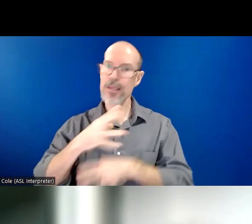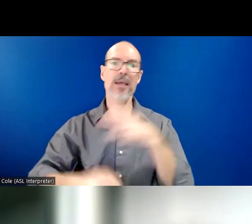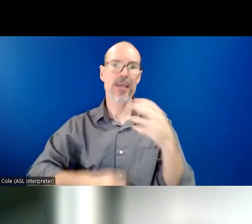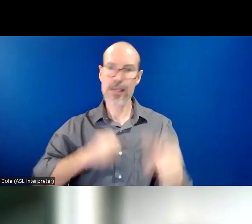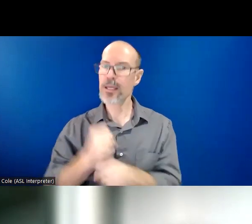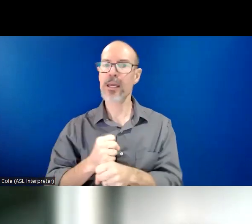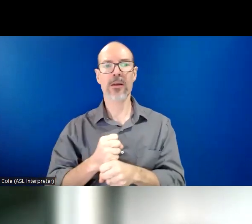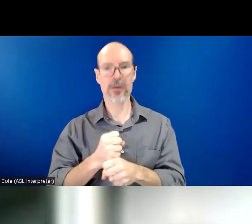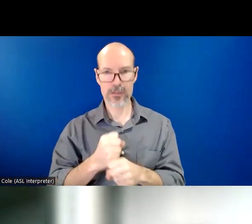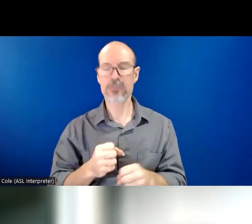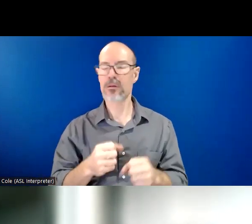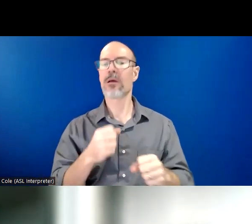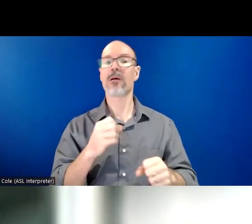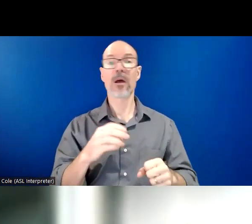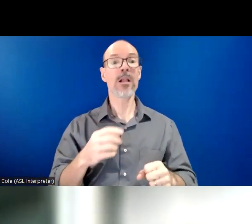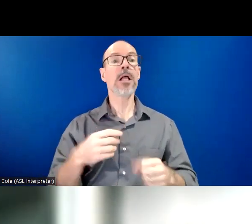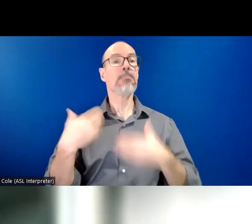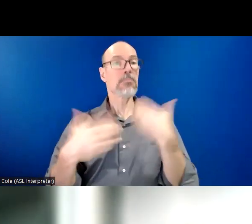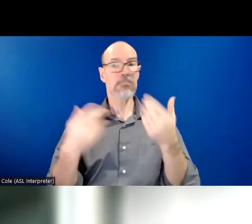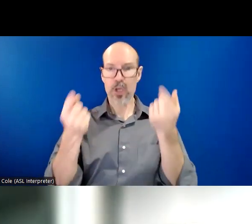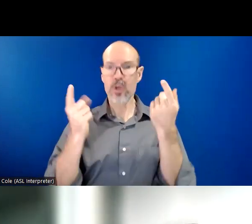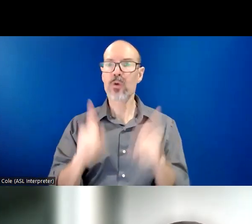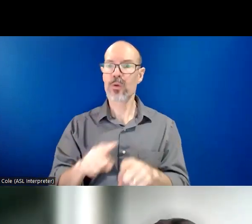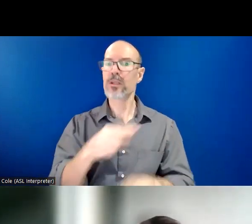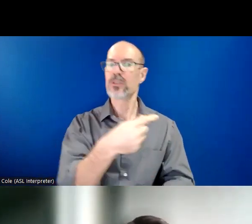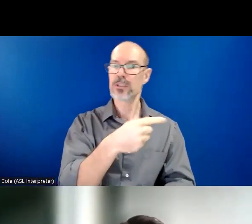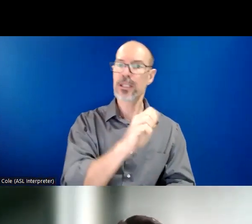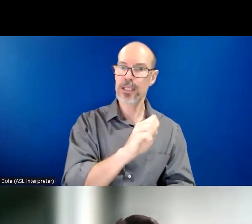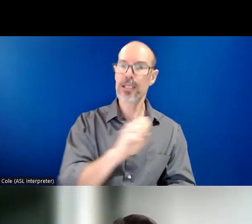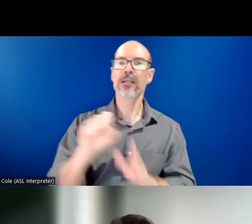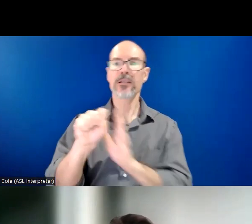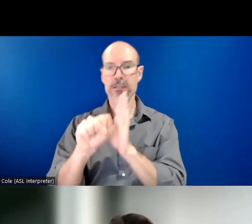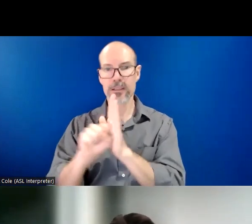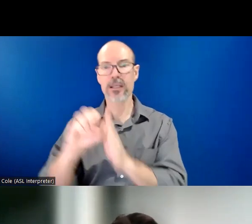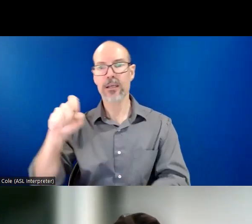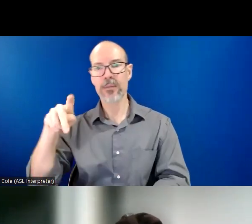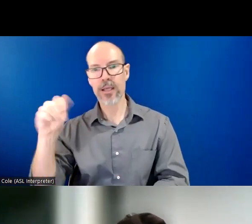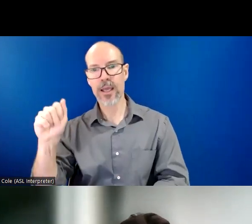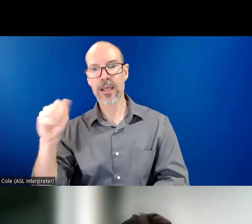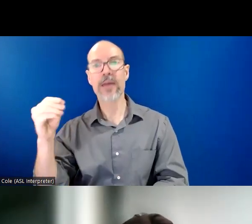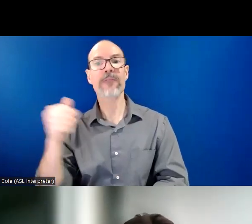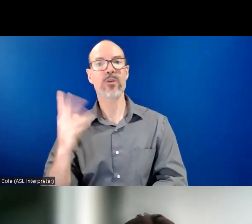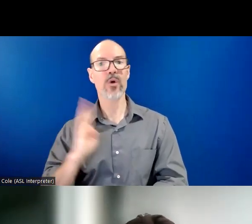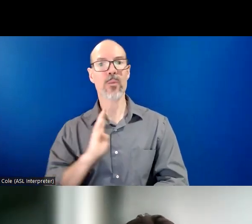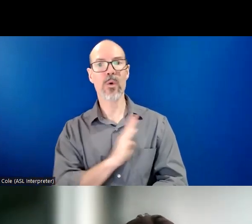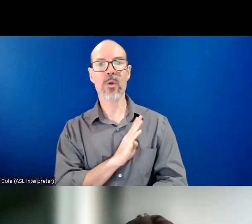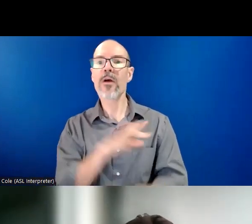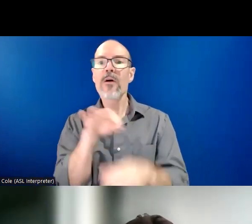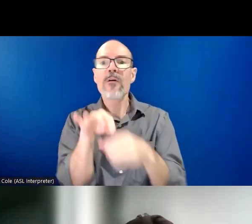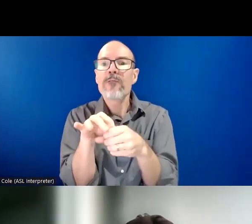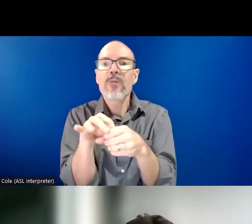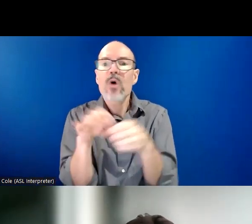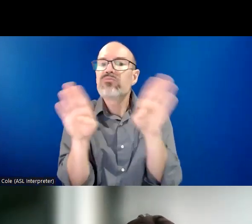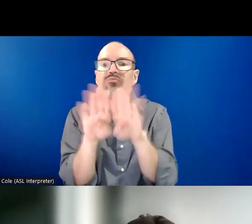number of parties, including EPA, GE, the state, and a handful of select board members who voted behind closed doors without